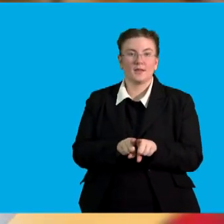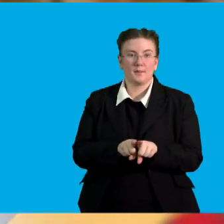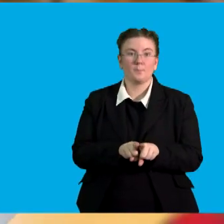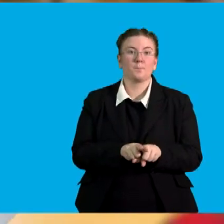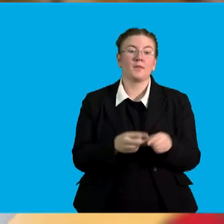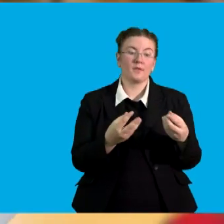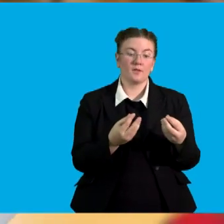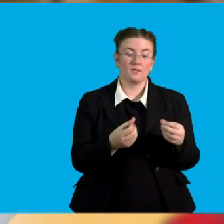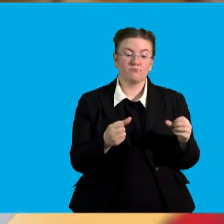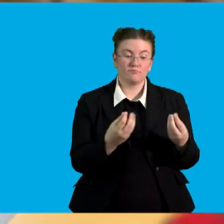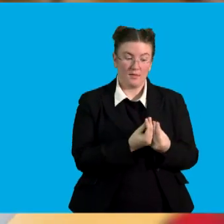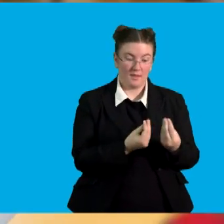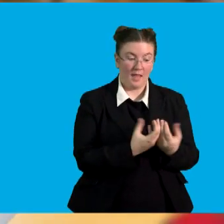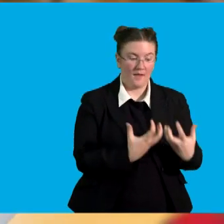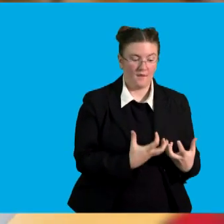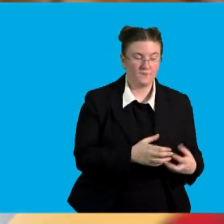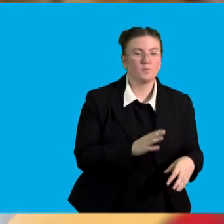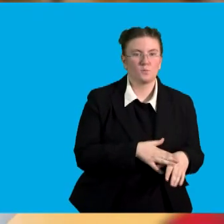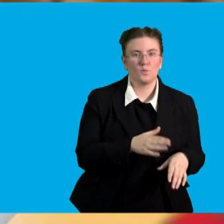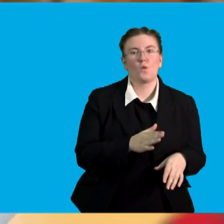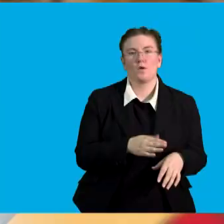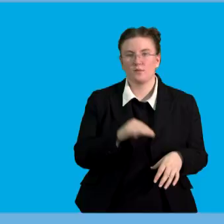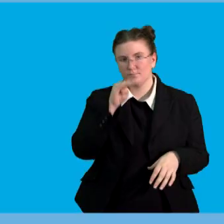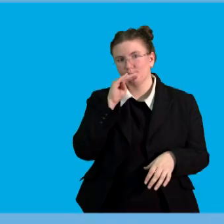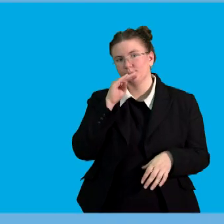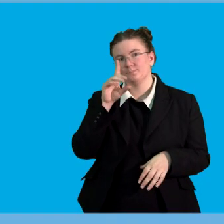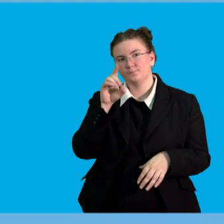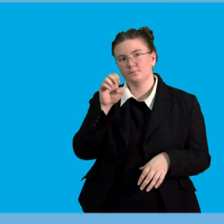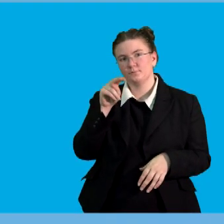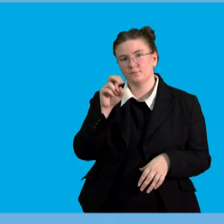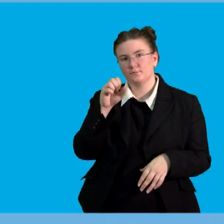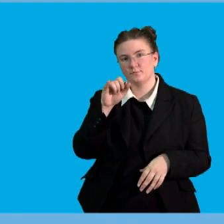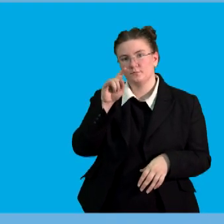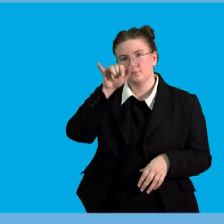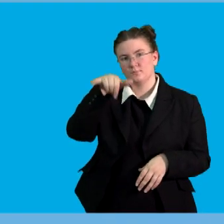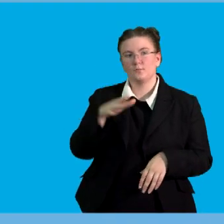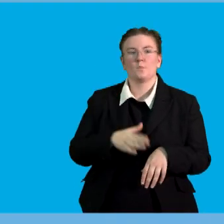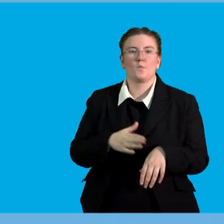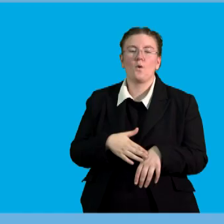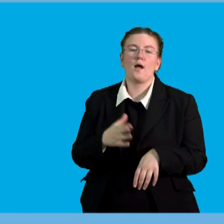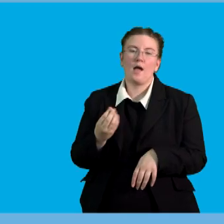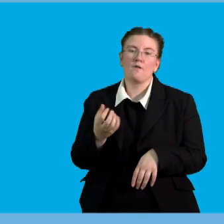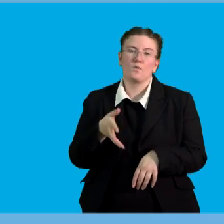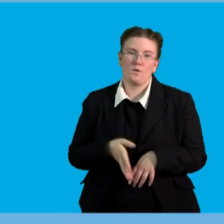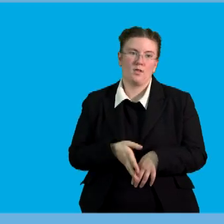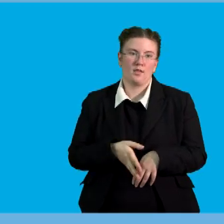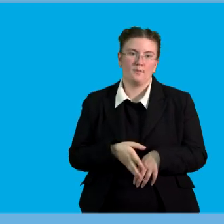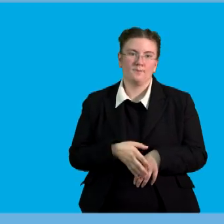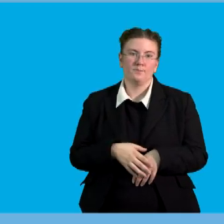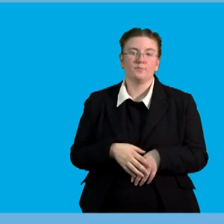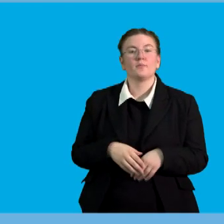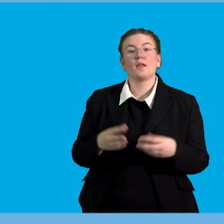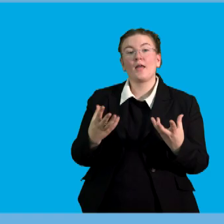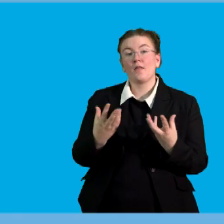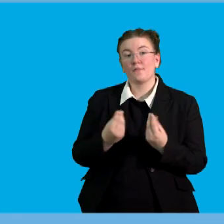more heavier is said to be having more density than the other one. So lastly about density, a substance that is described